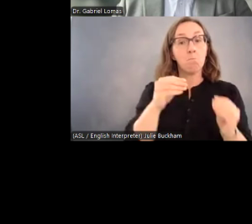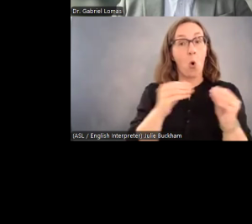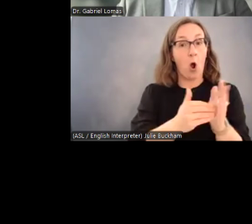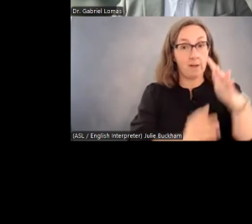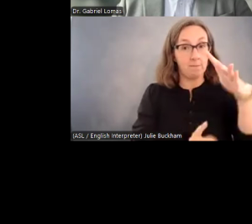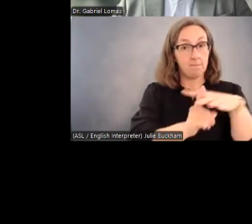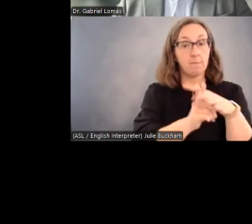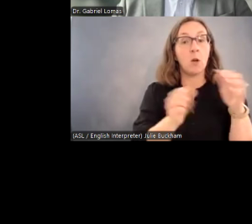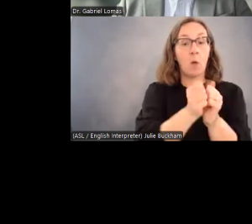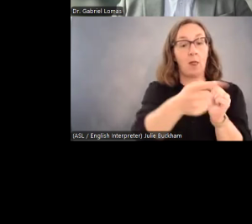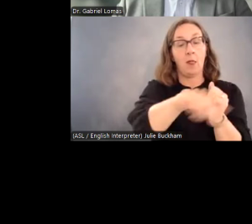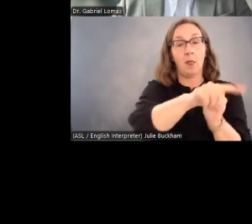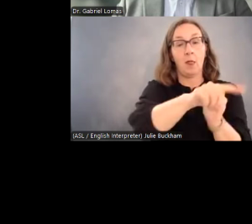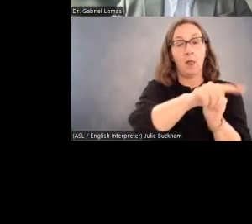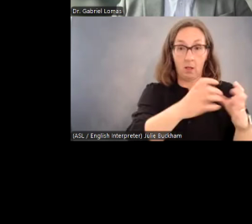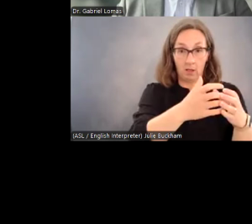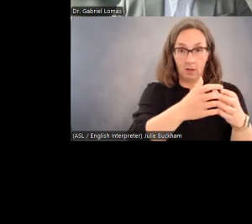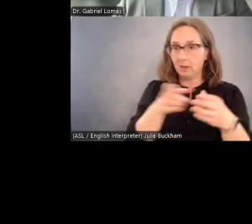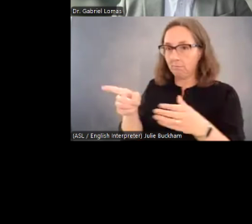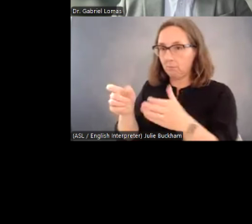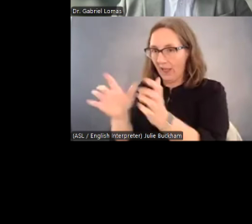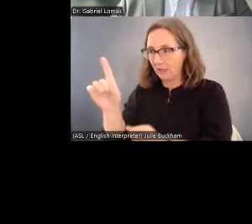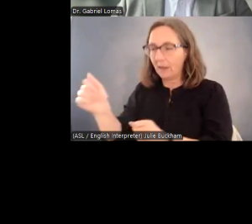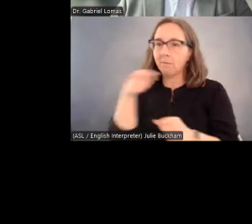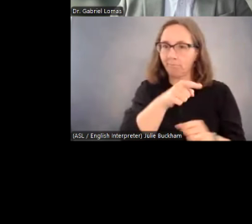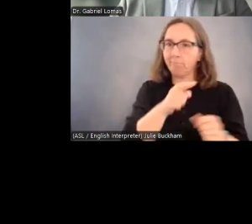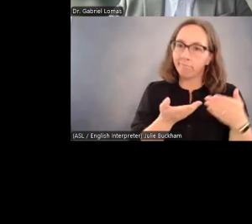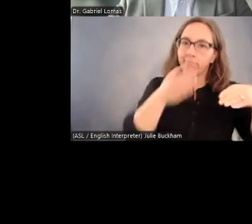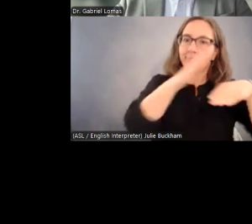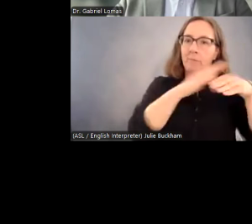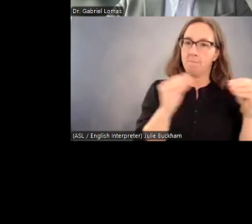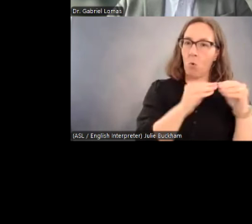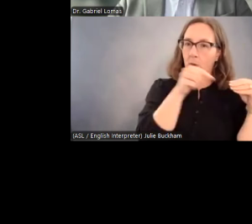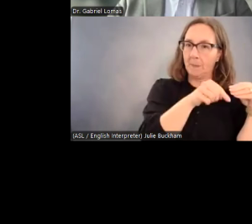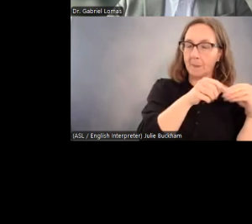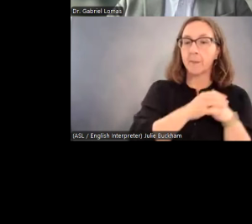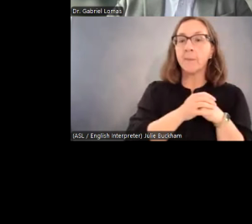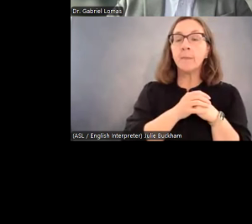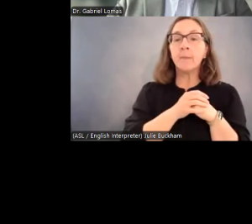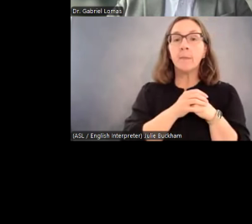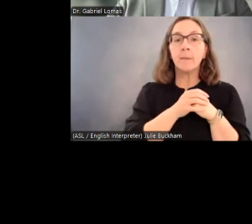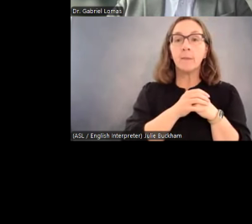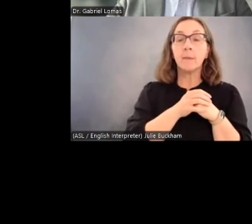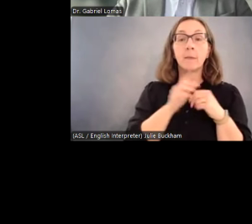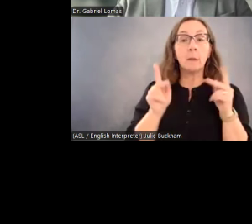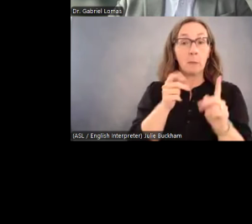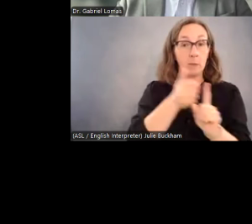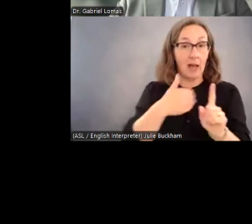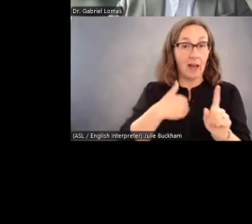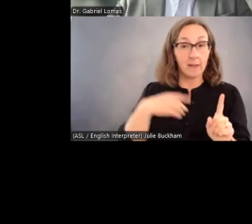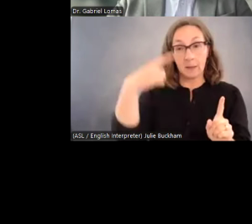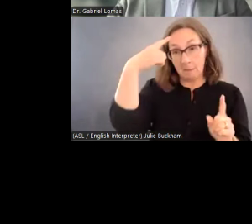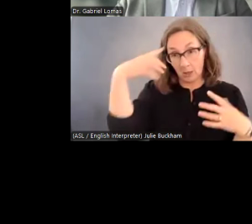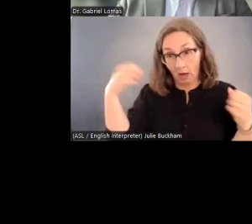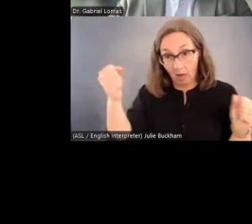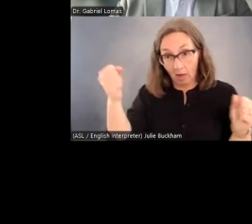are having disabilities than those who don't have disabilities. Other sources indicate that individuals with mental health diagnoses